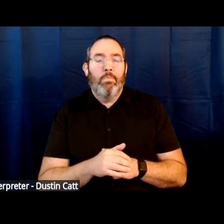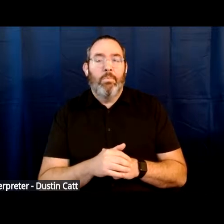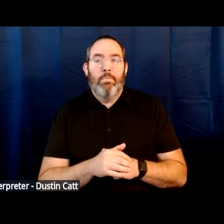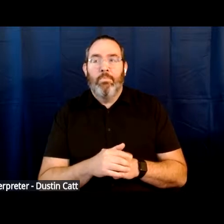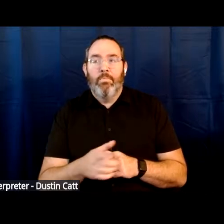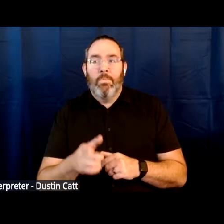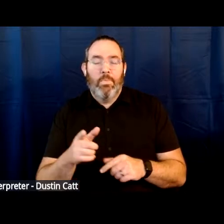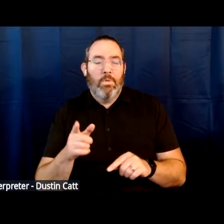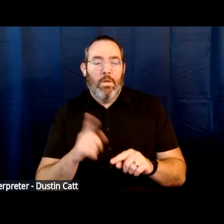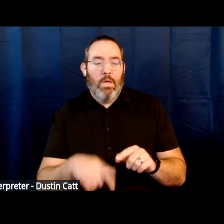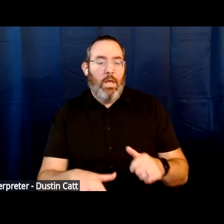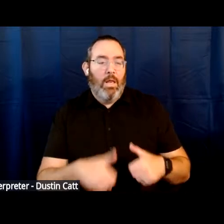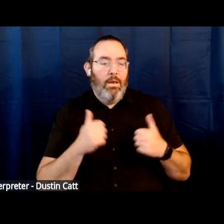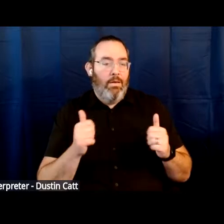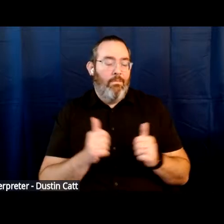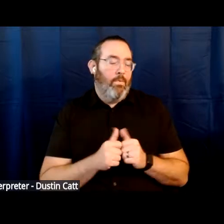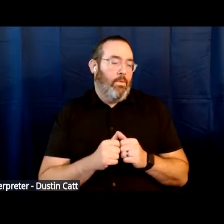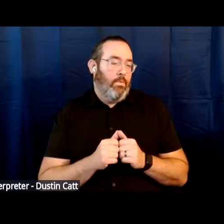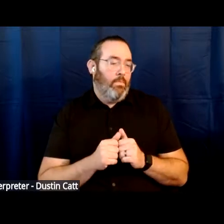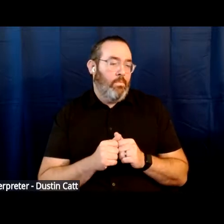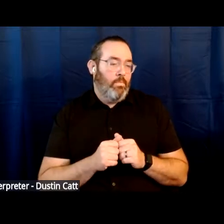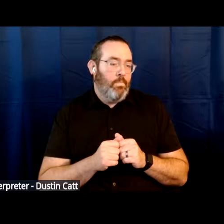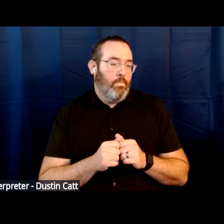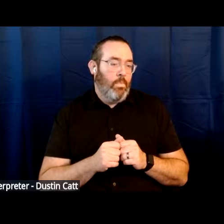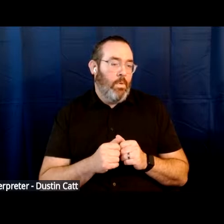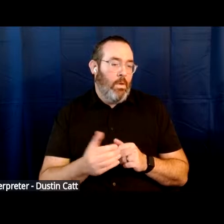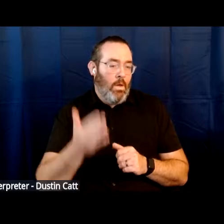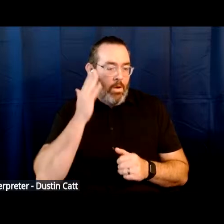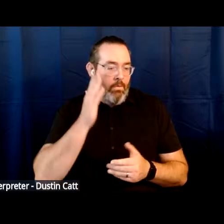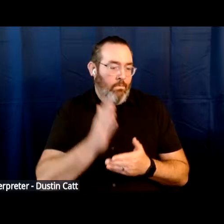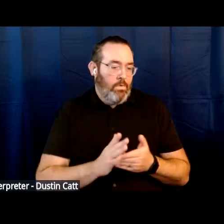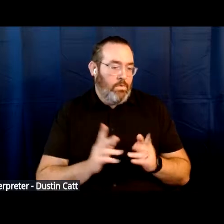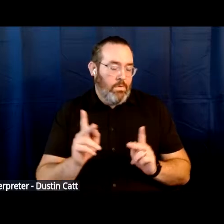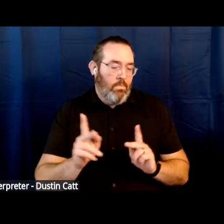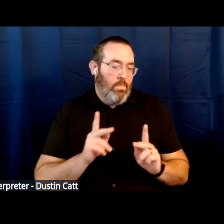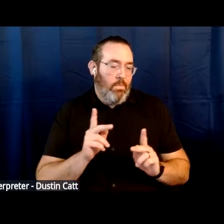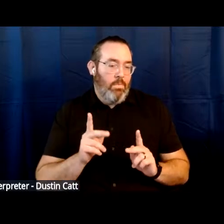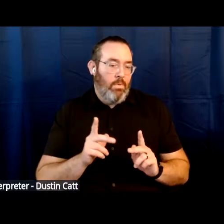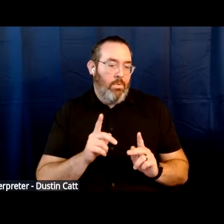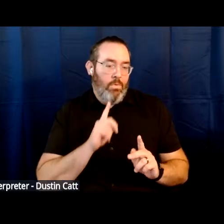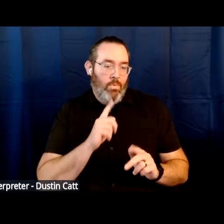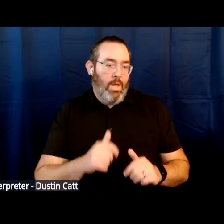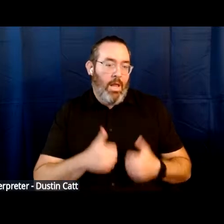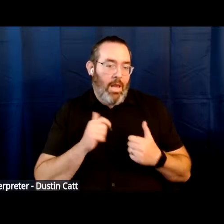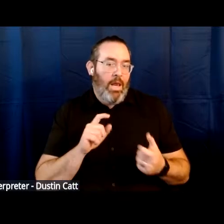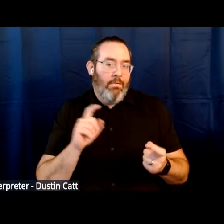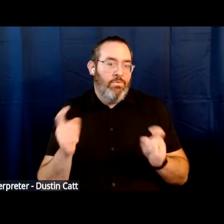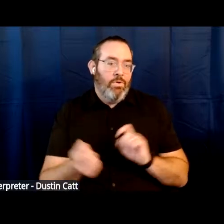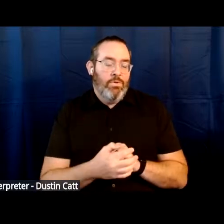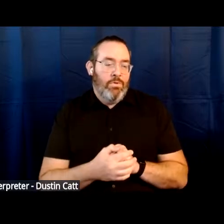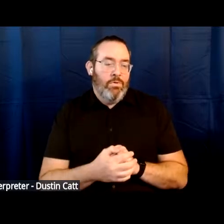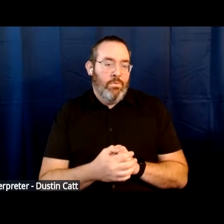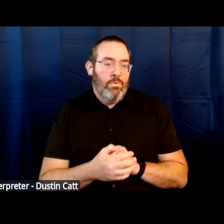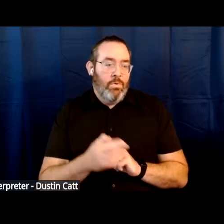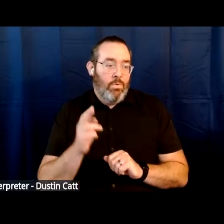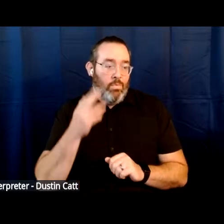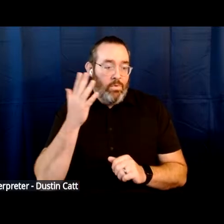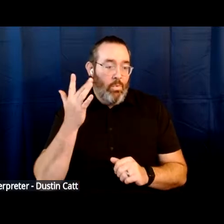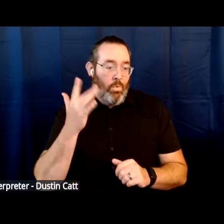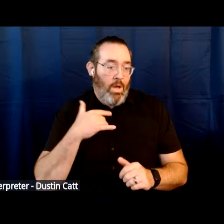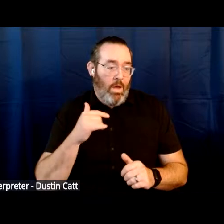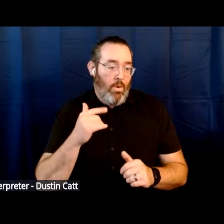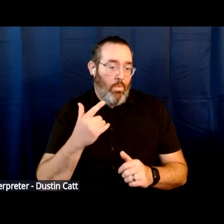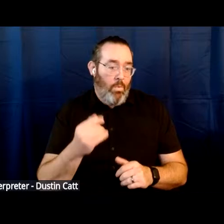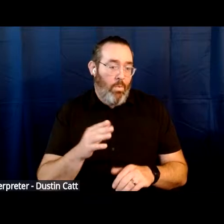cannot live with given these new medicines. I know for some people it is a life changer. The reason I won't go on them right now is